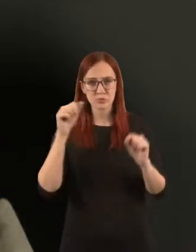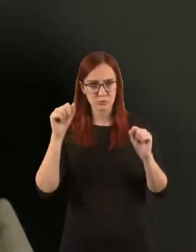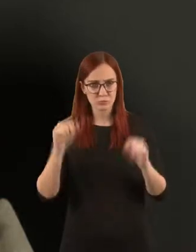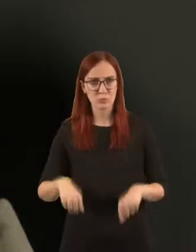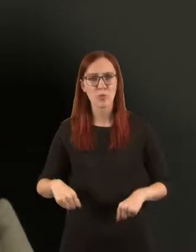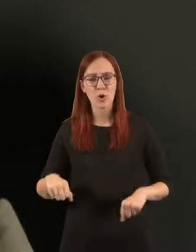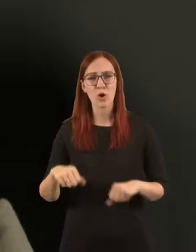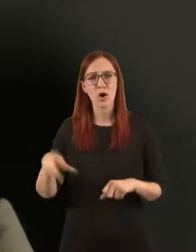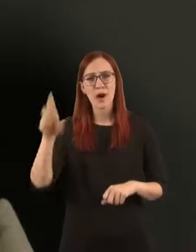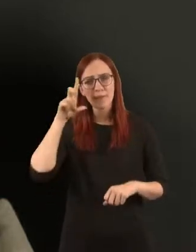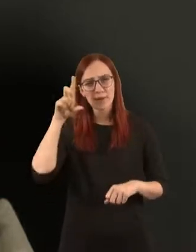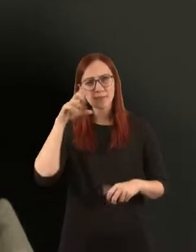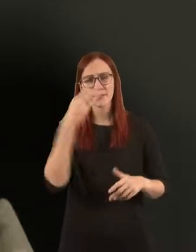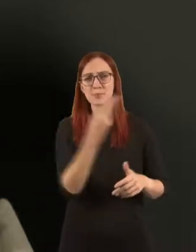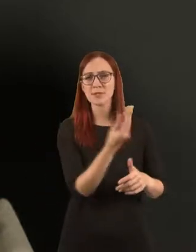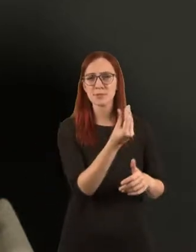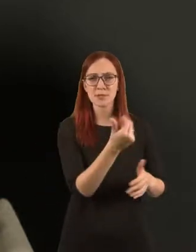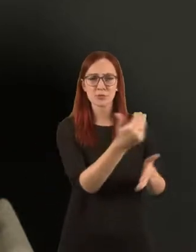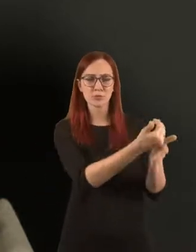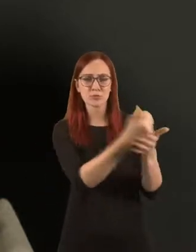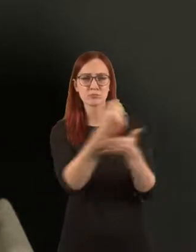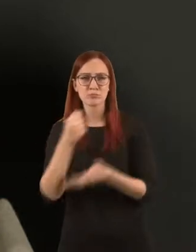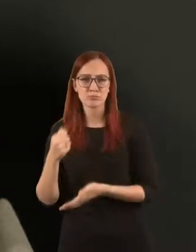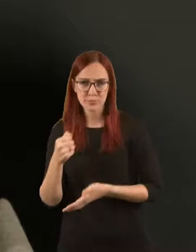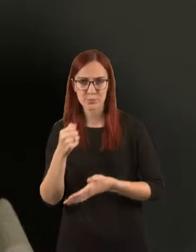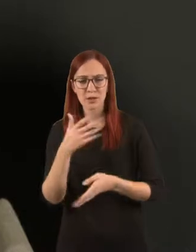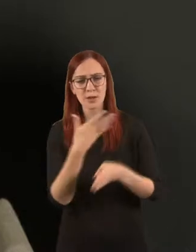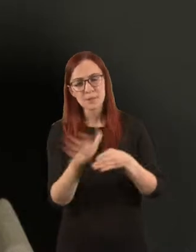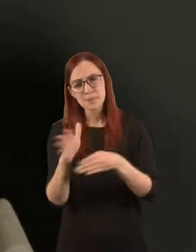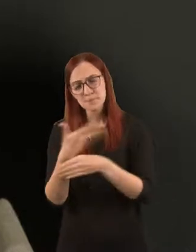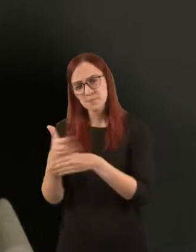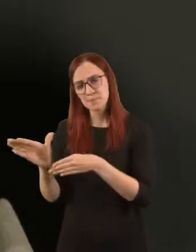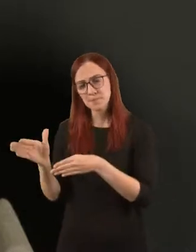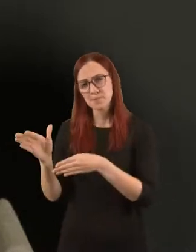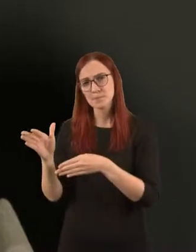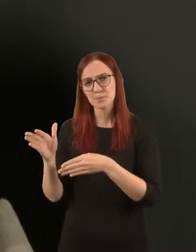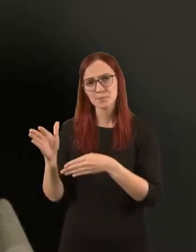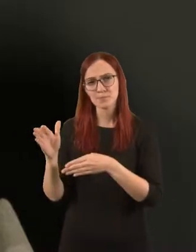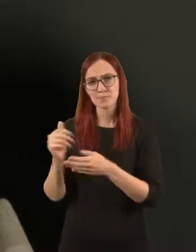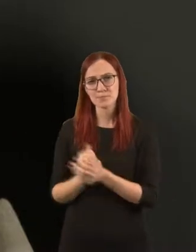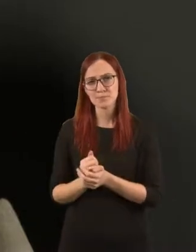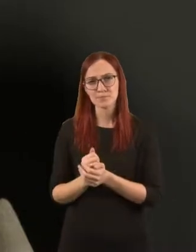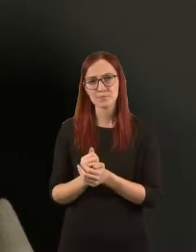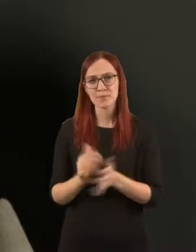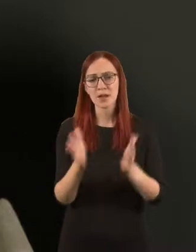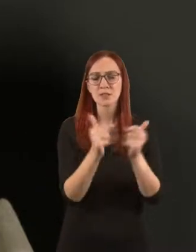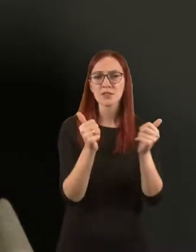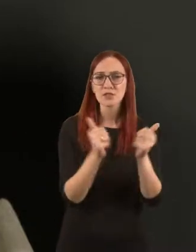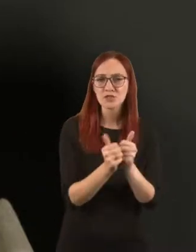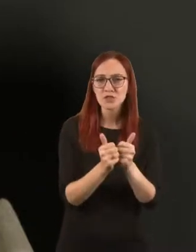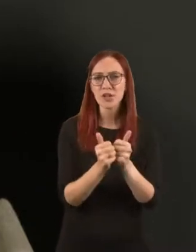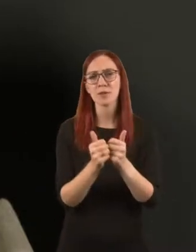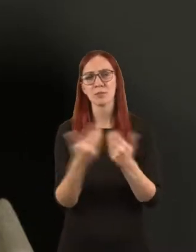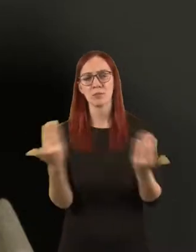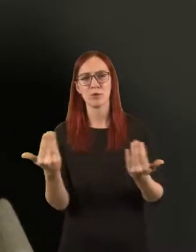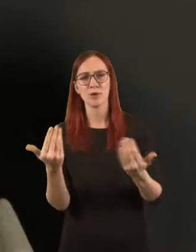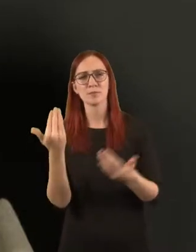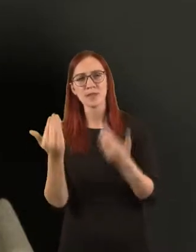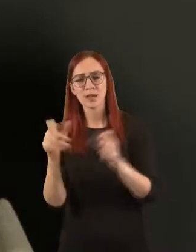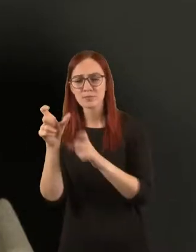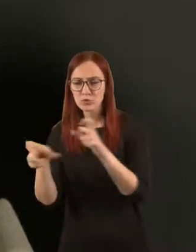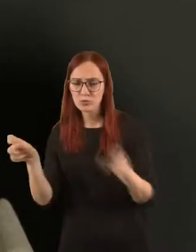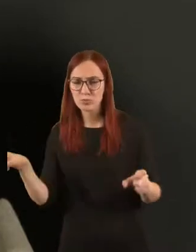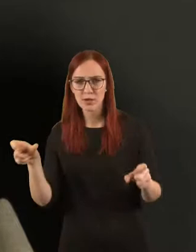to a single family or a single person that wants to change their diesel vehicles for an electric mode of